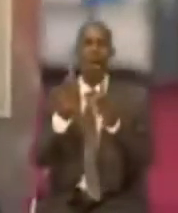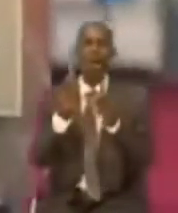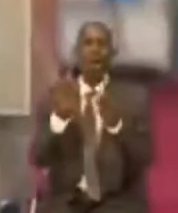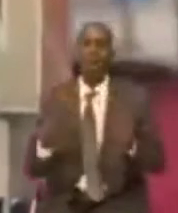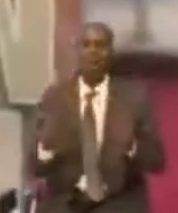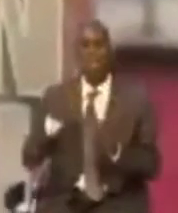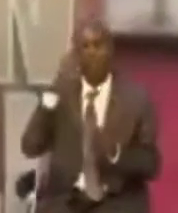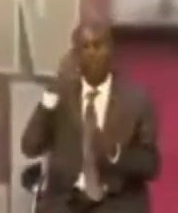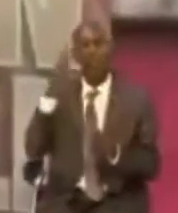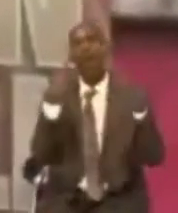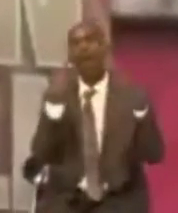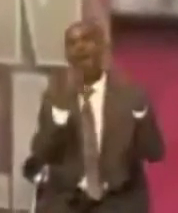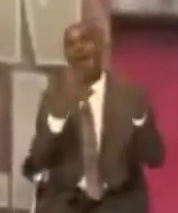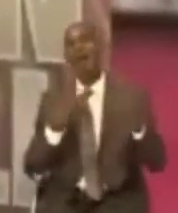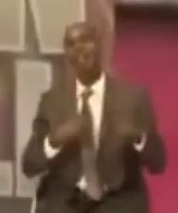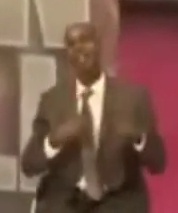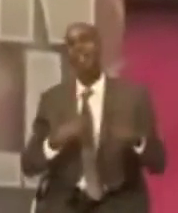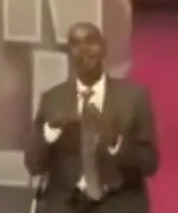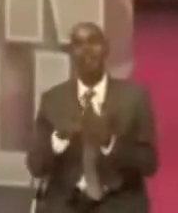place for